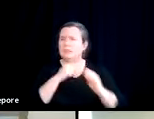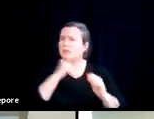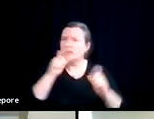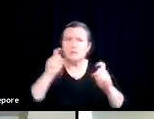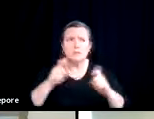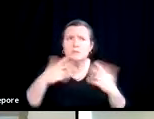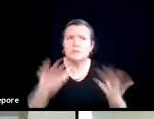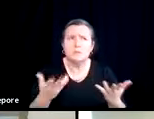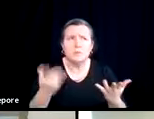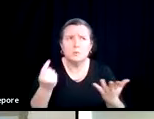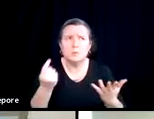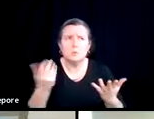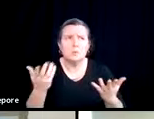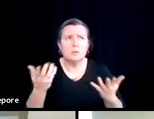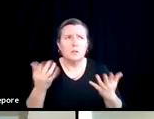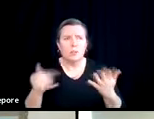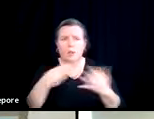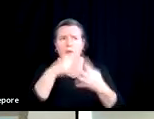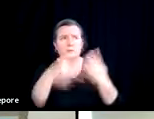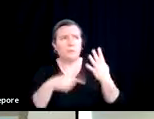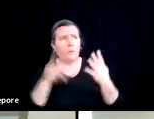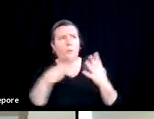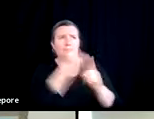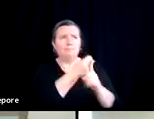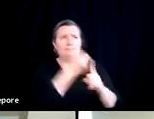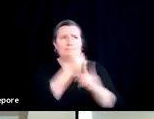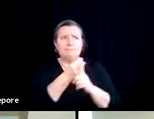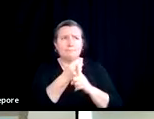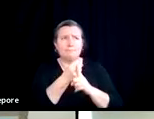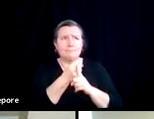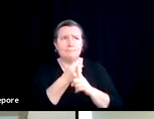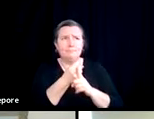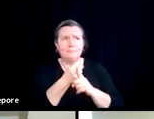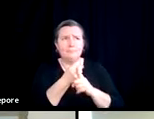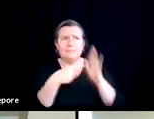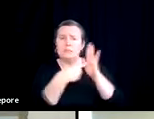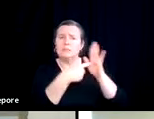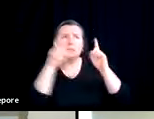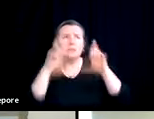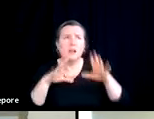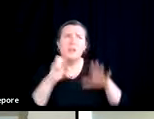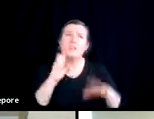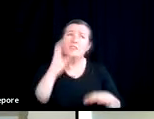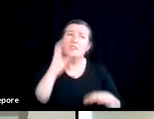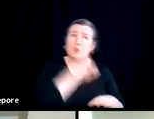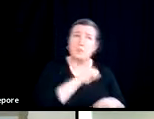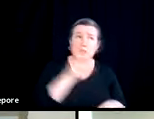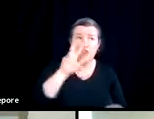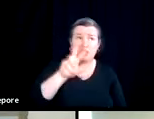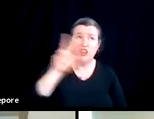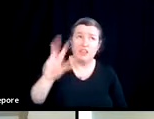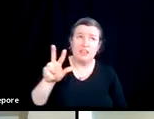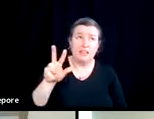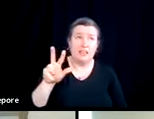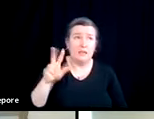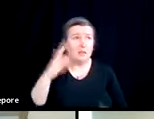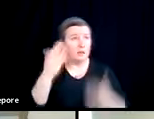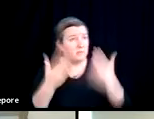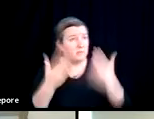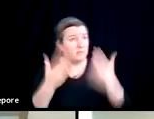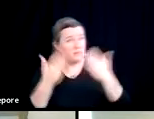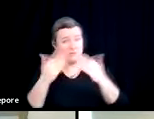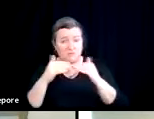just sample tests, should we not really assume that there may be thousands of the variant cases, not only from the UK, but South Africa